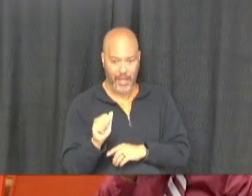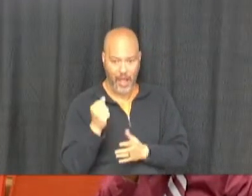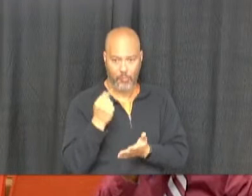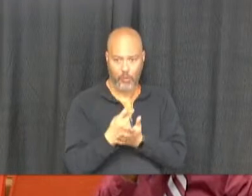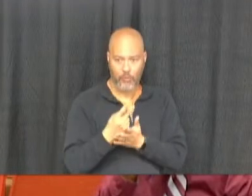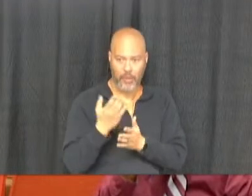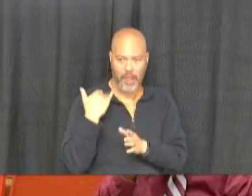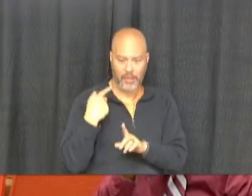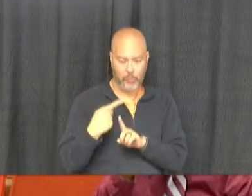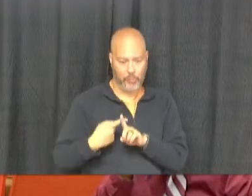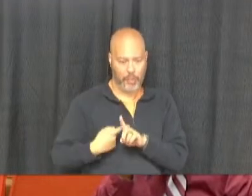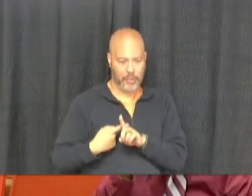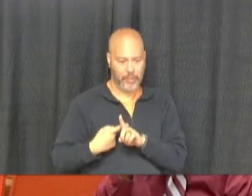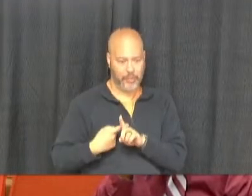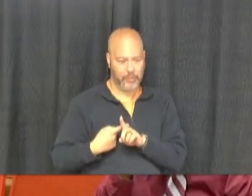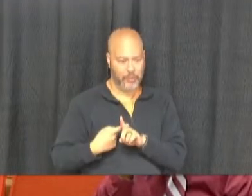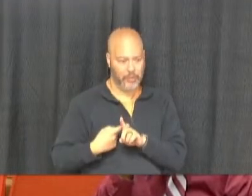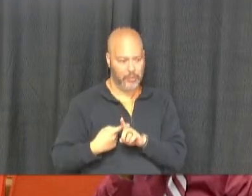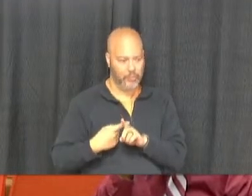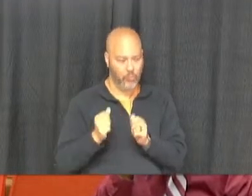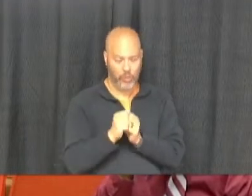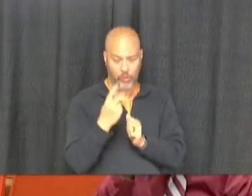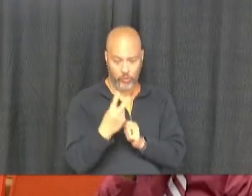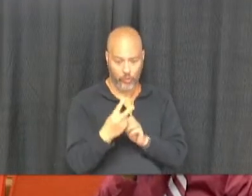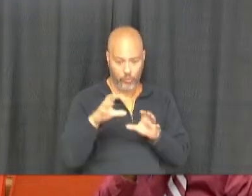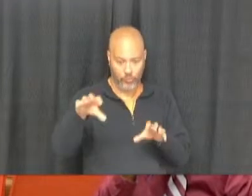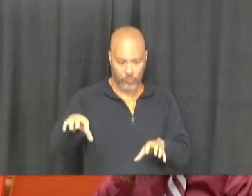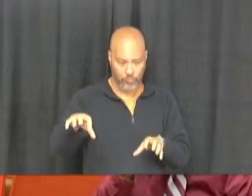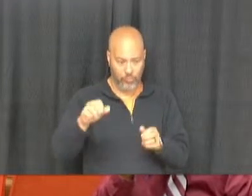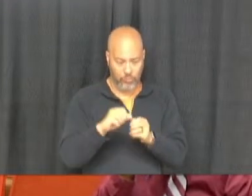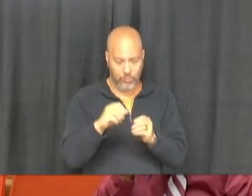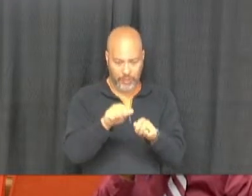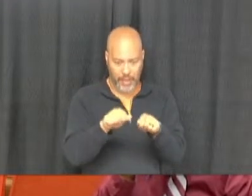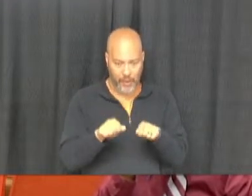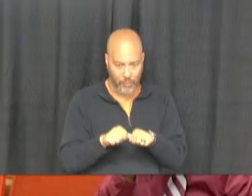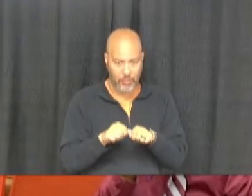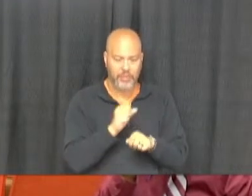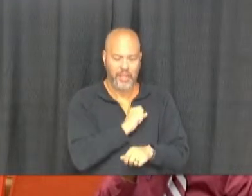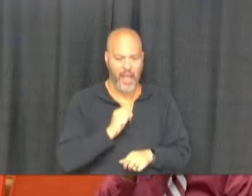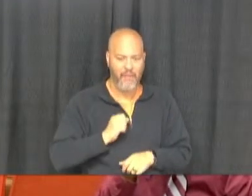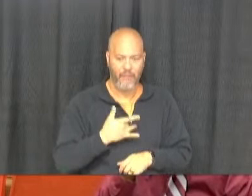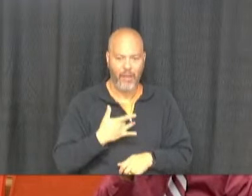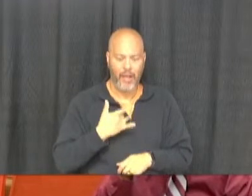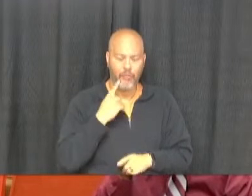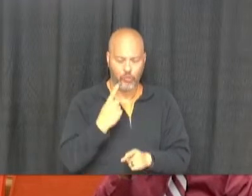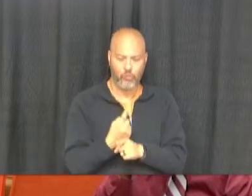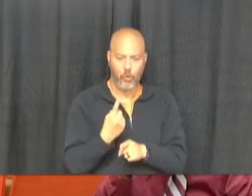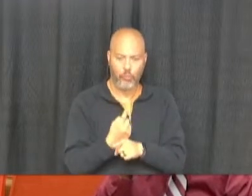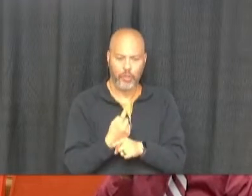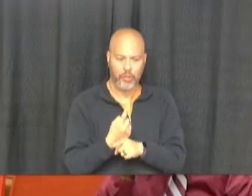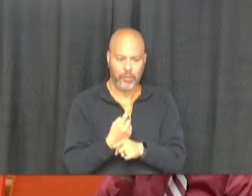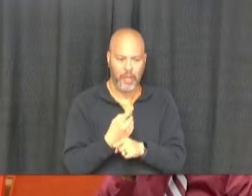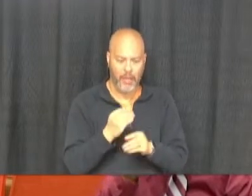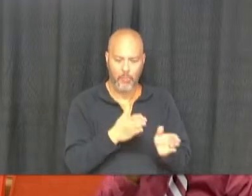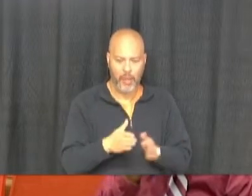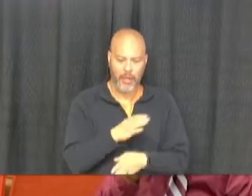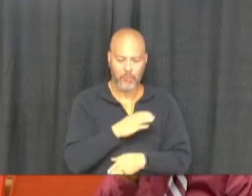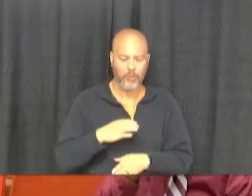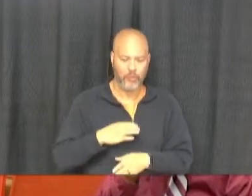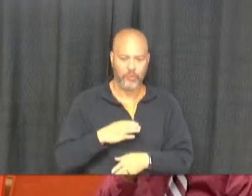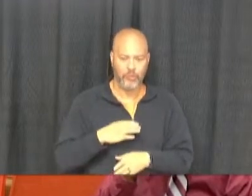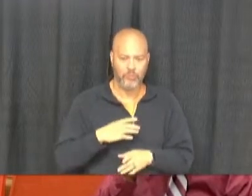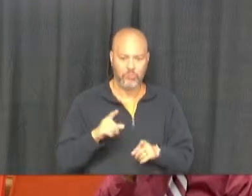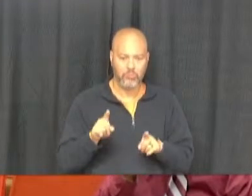a month earlier. And with these 2 lots in the configuration, staff felt that it was appropriate. And the Planning Commission